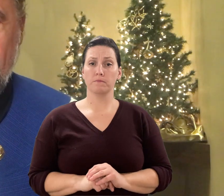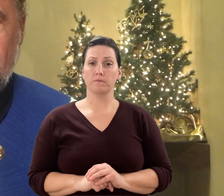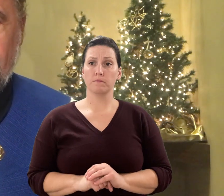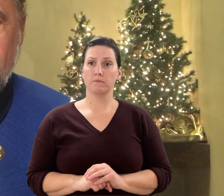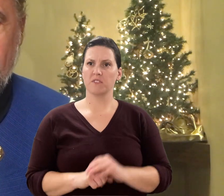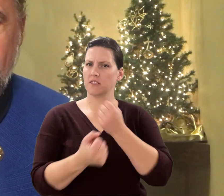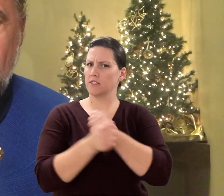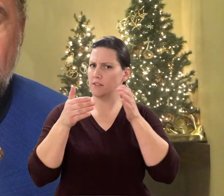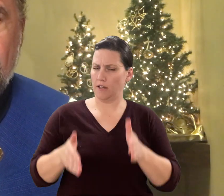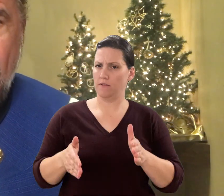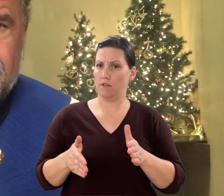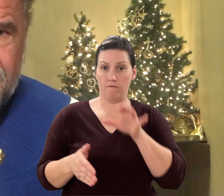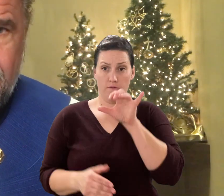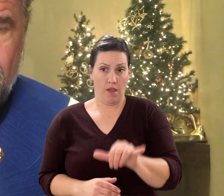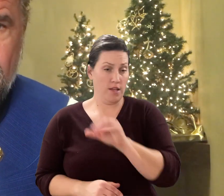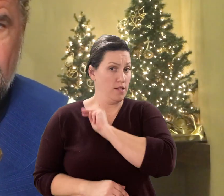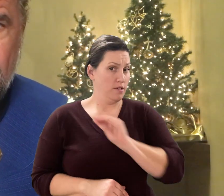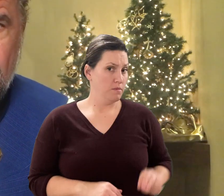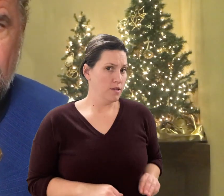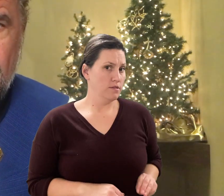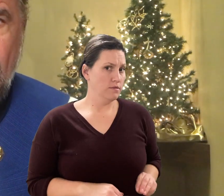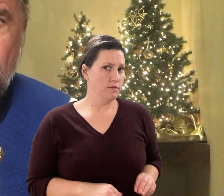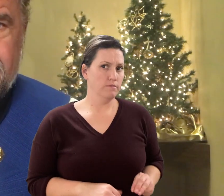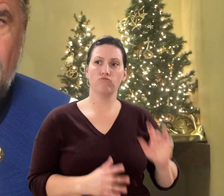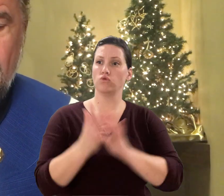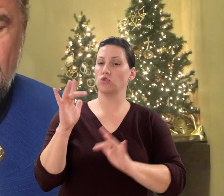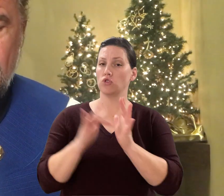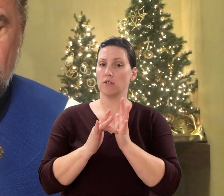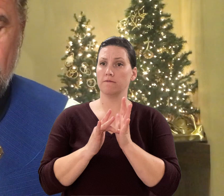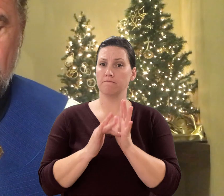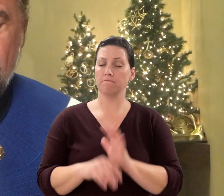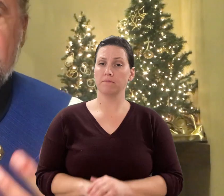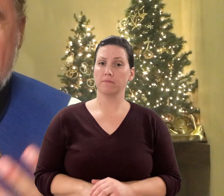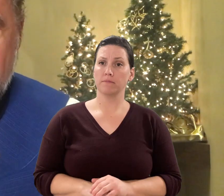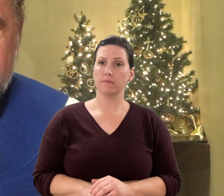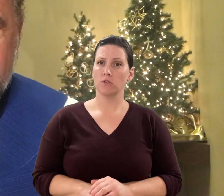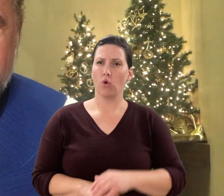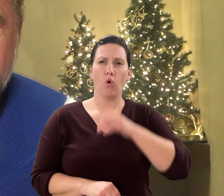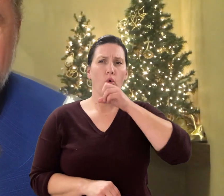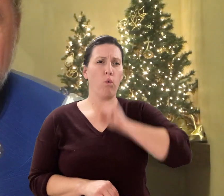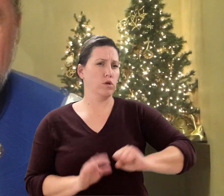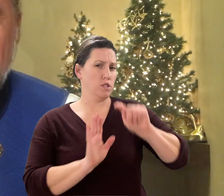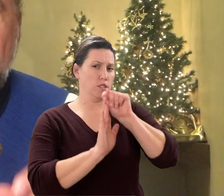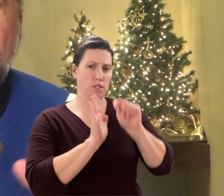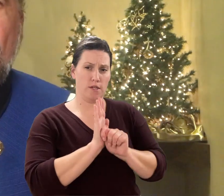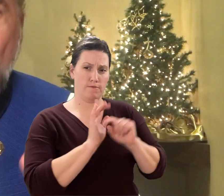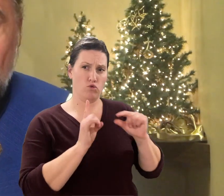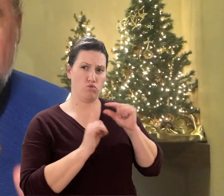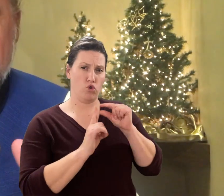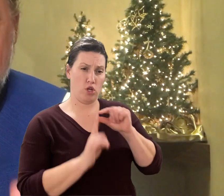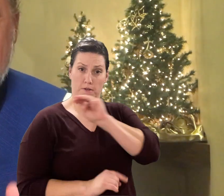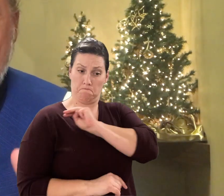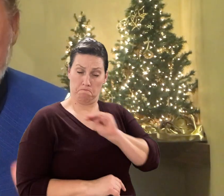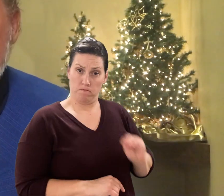world. That Savior, that Messiah, is Jesus. The